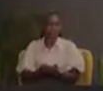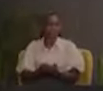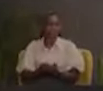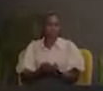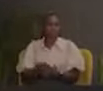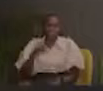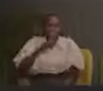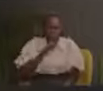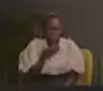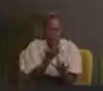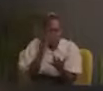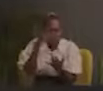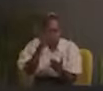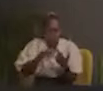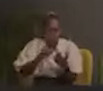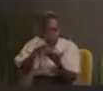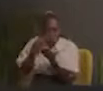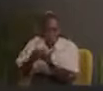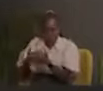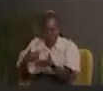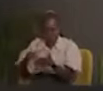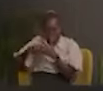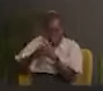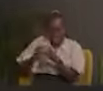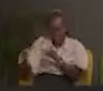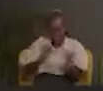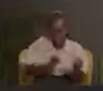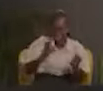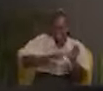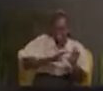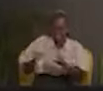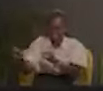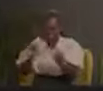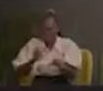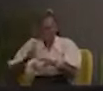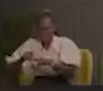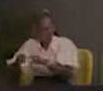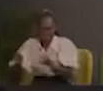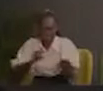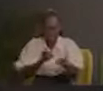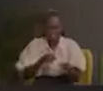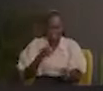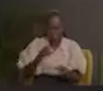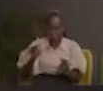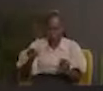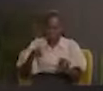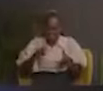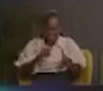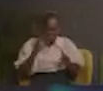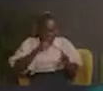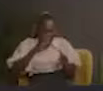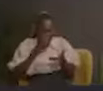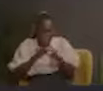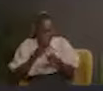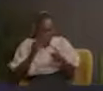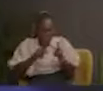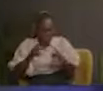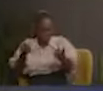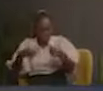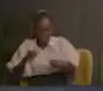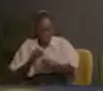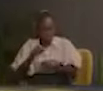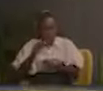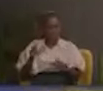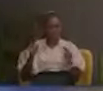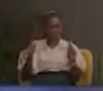They didn't wait for you to arrive before they start putting the chairs to say, let's verify. Listen, this is the missing